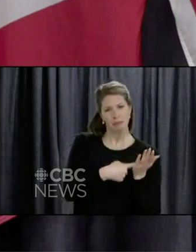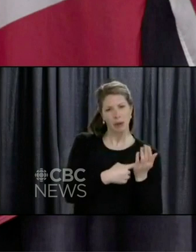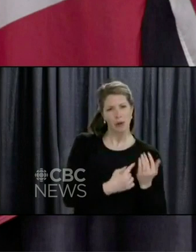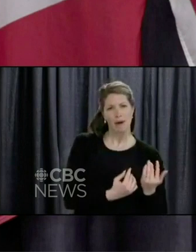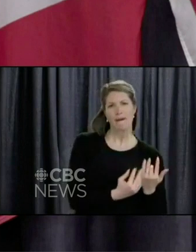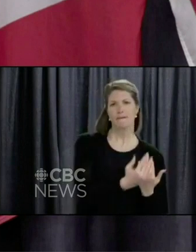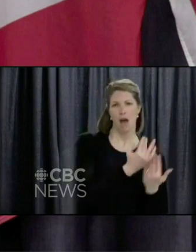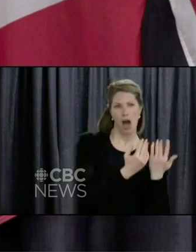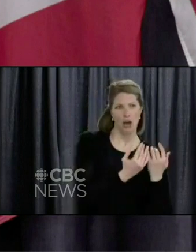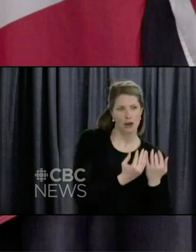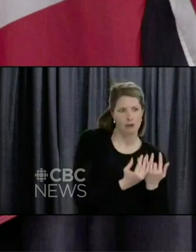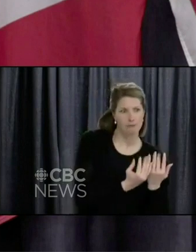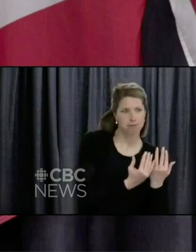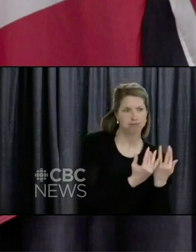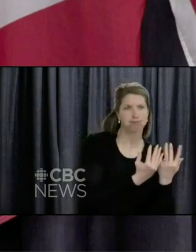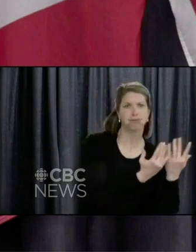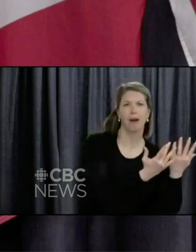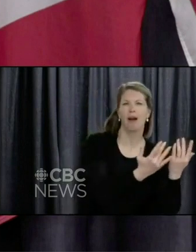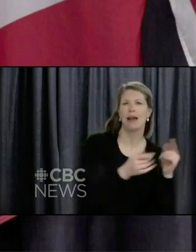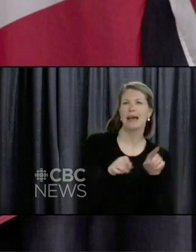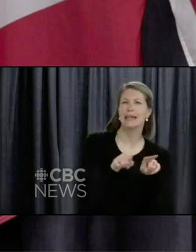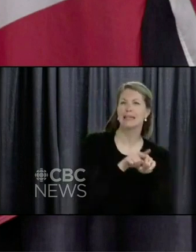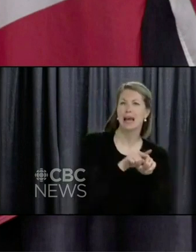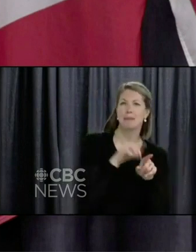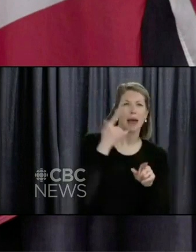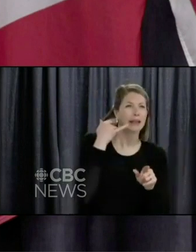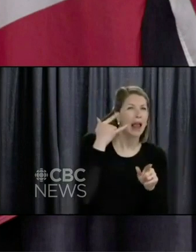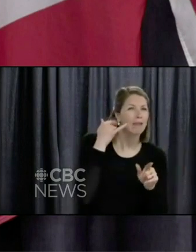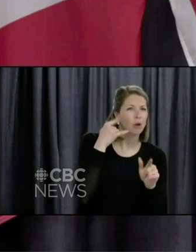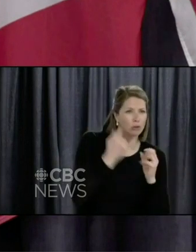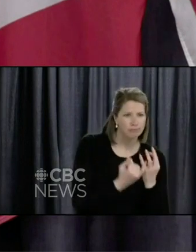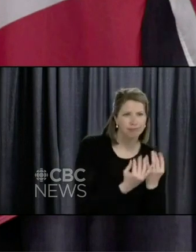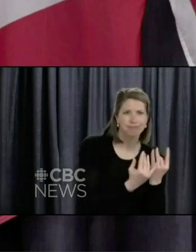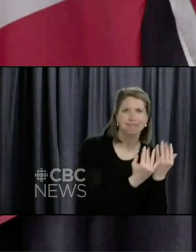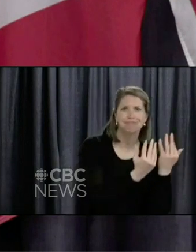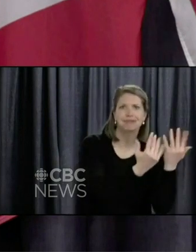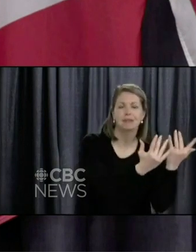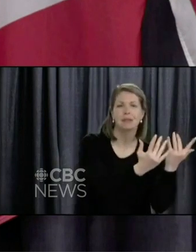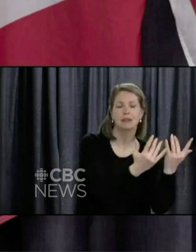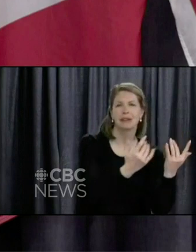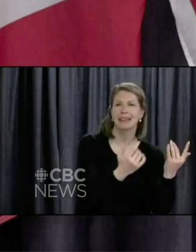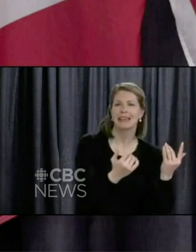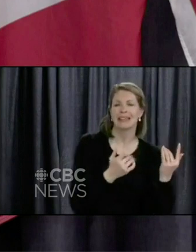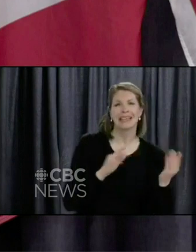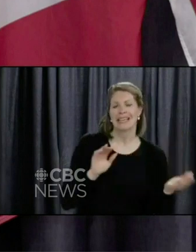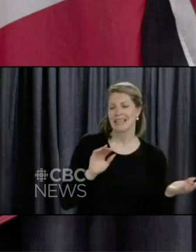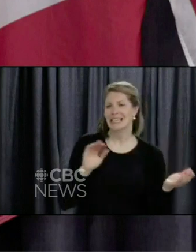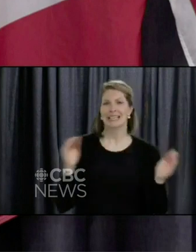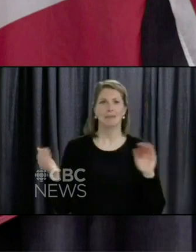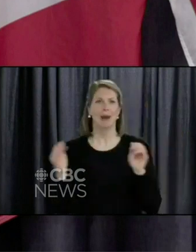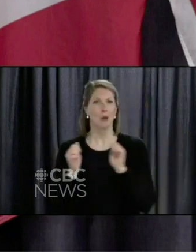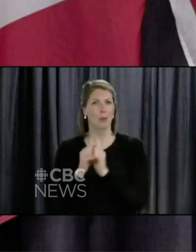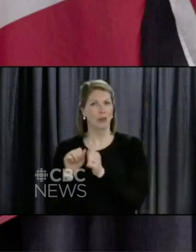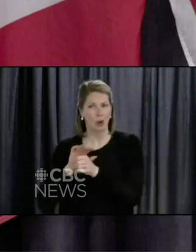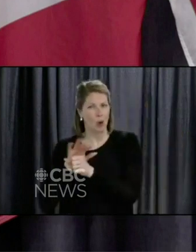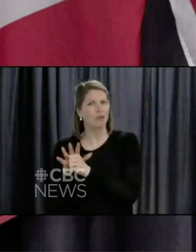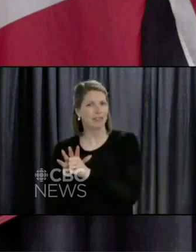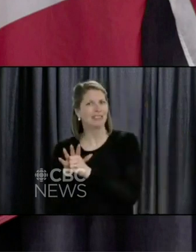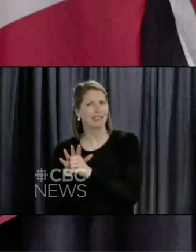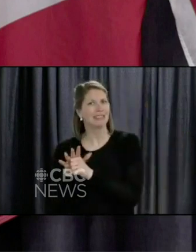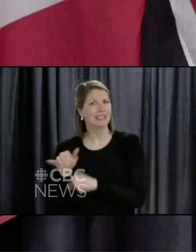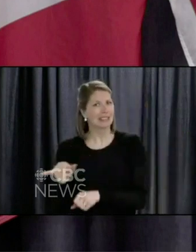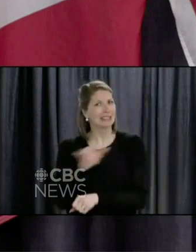beyond a certain point. Well, if the first wave could be considered under control, I would argue we're